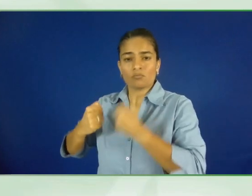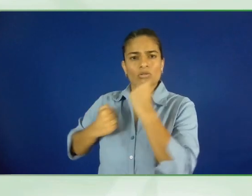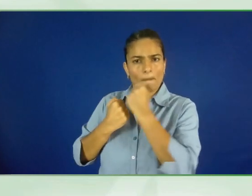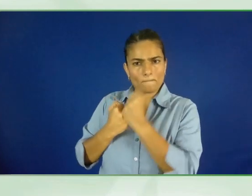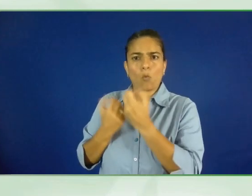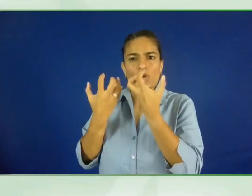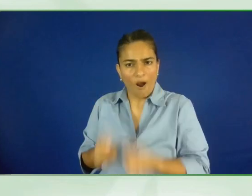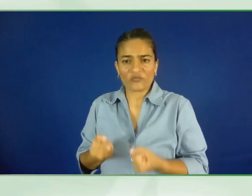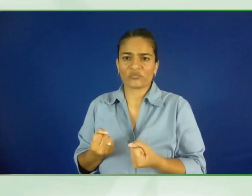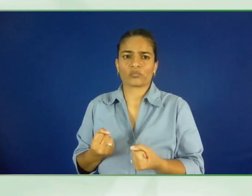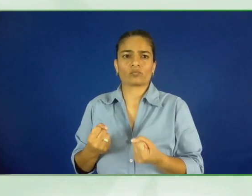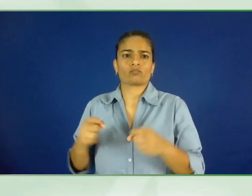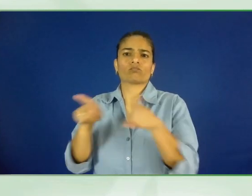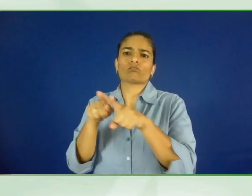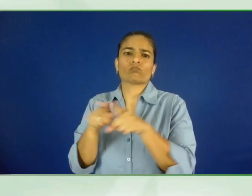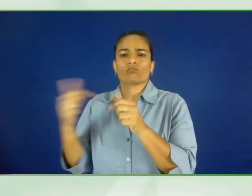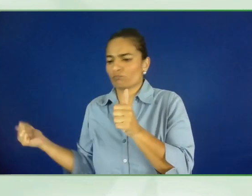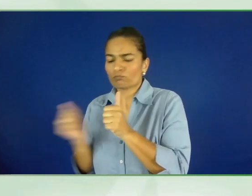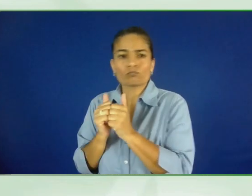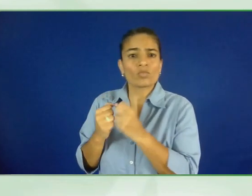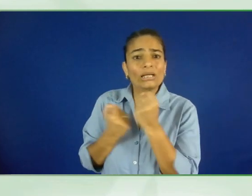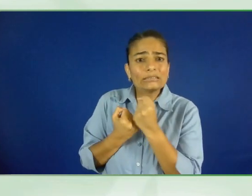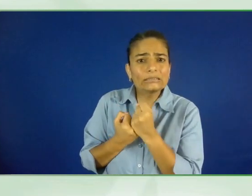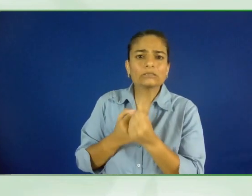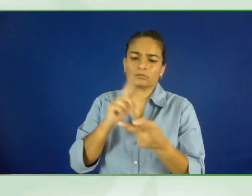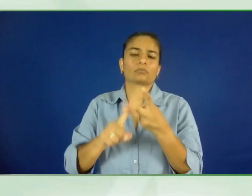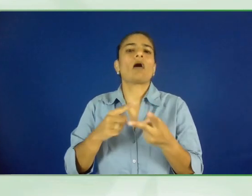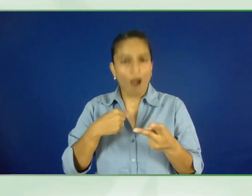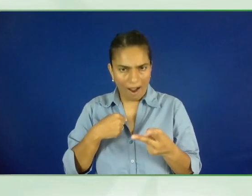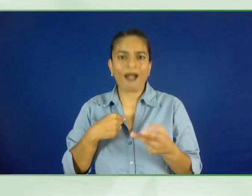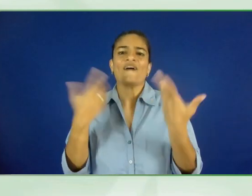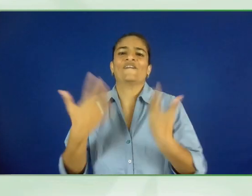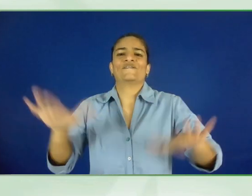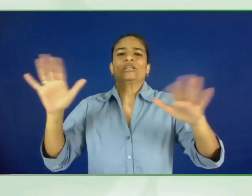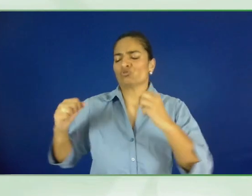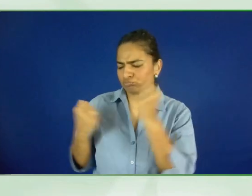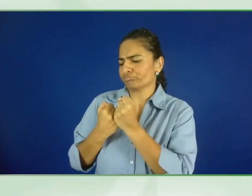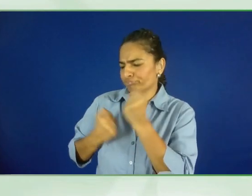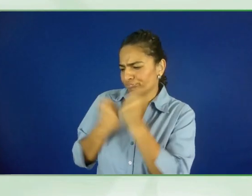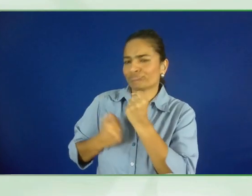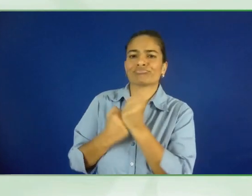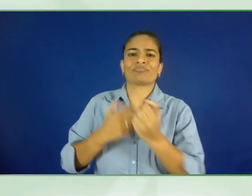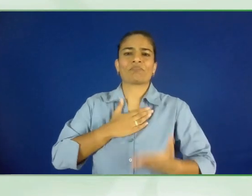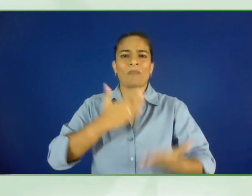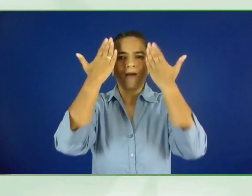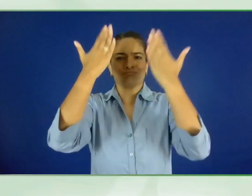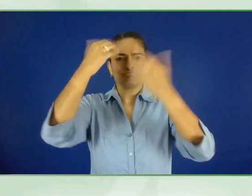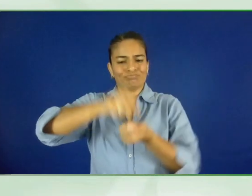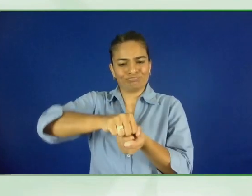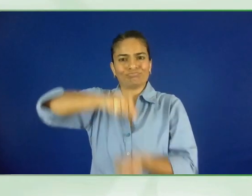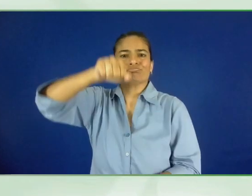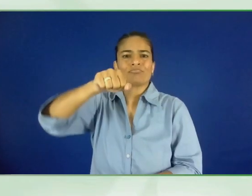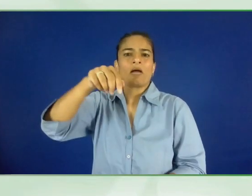I managed to obtain a bachelor's degree in human resources. Regarding the labor market, there are